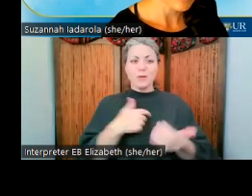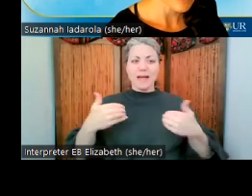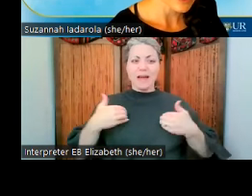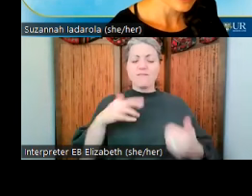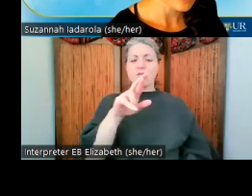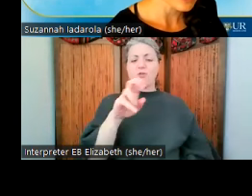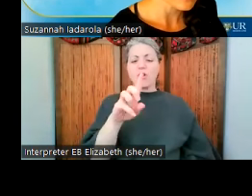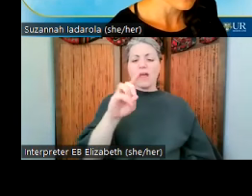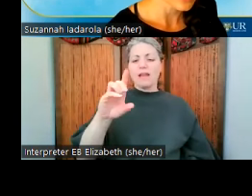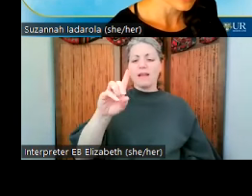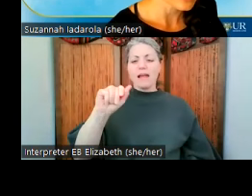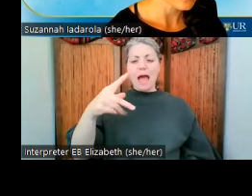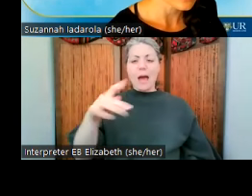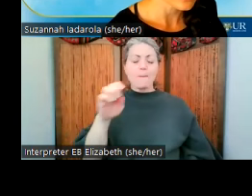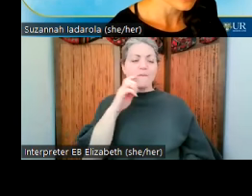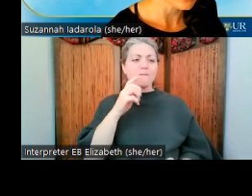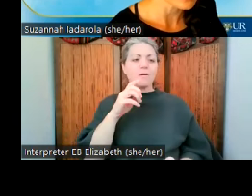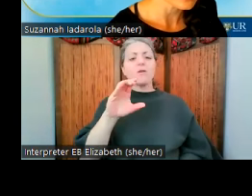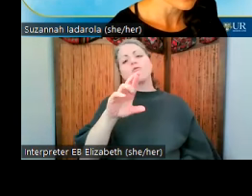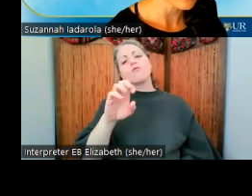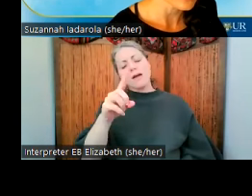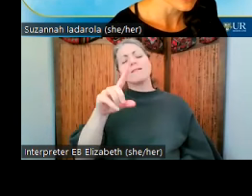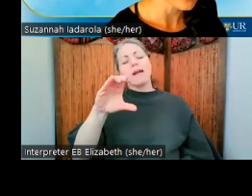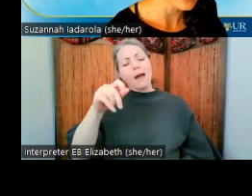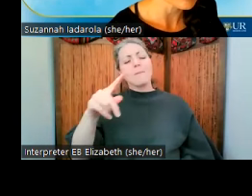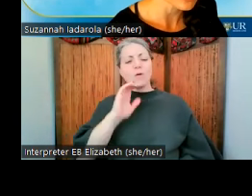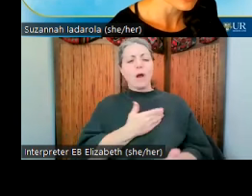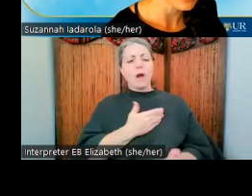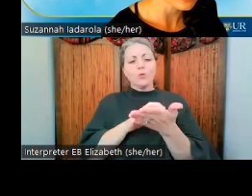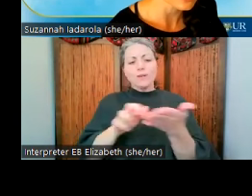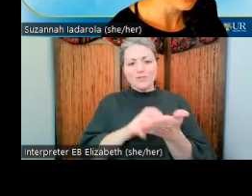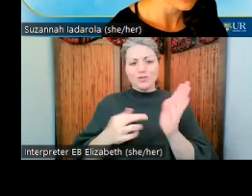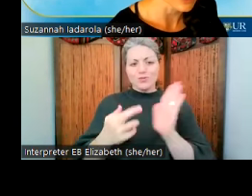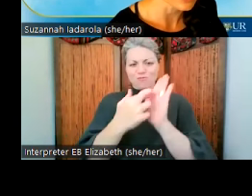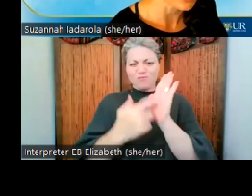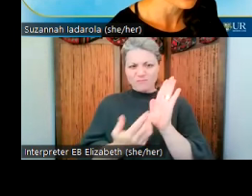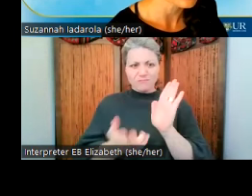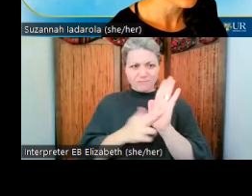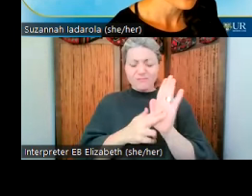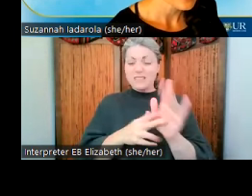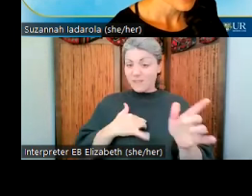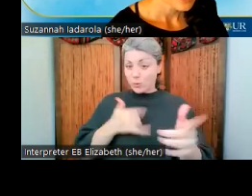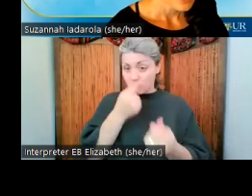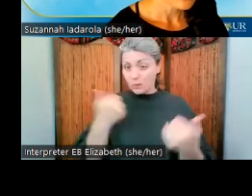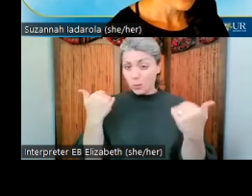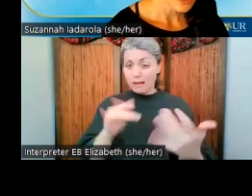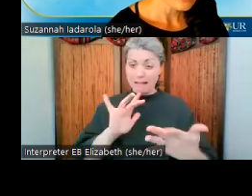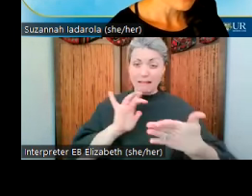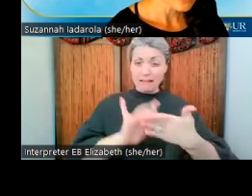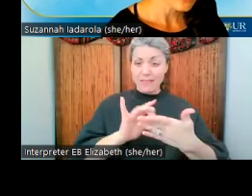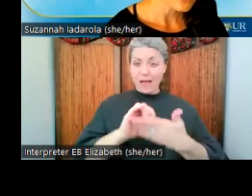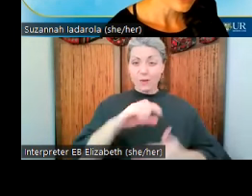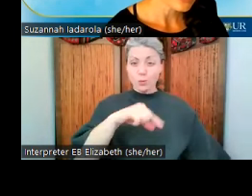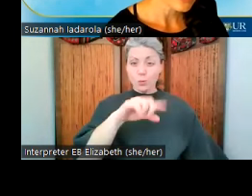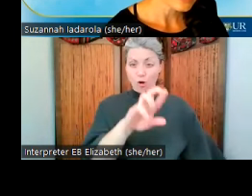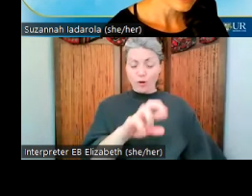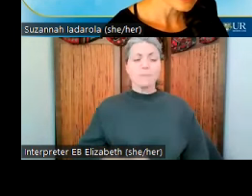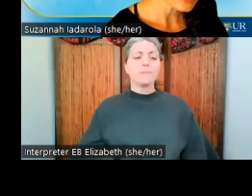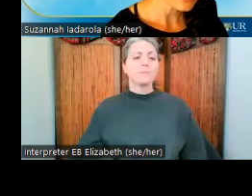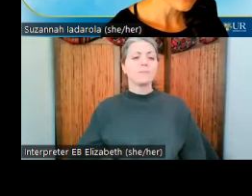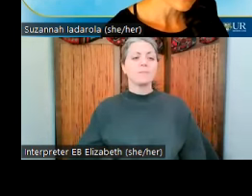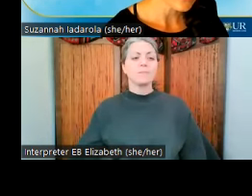for participants for our various research studies. So if you're interested, please click the QR code. And we also want to share